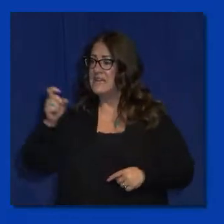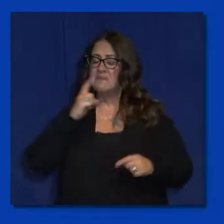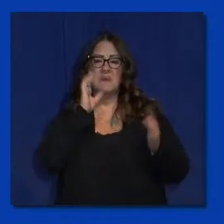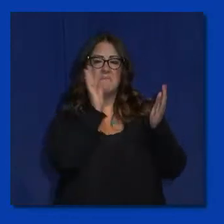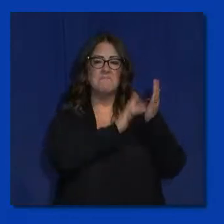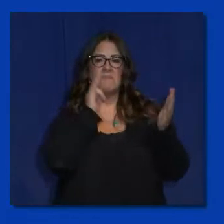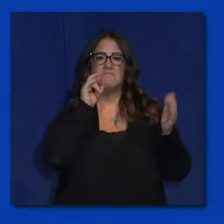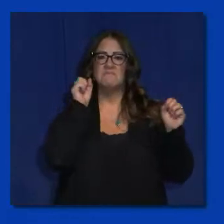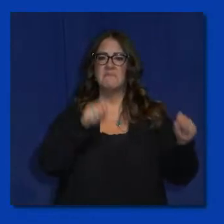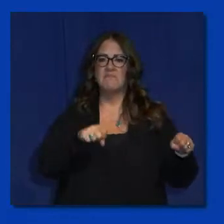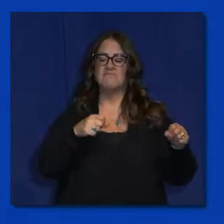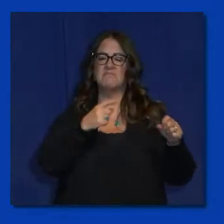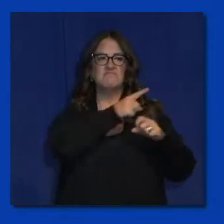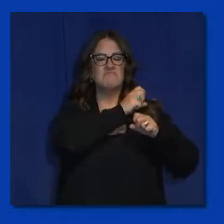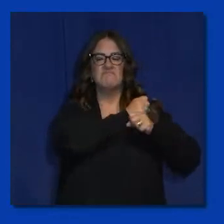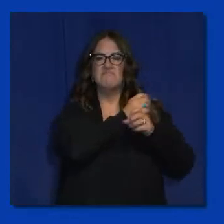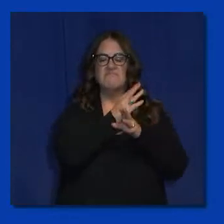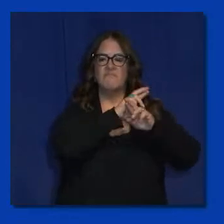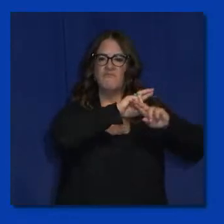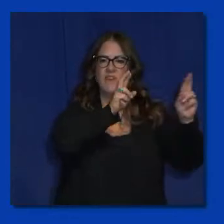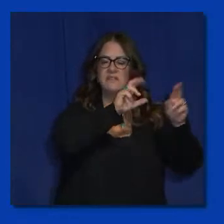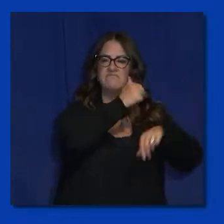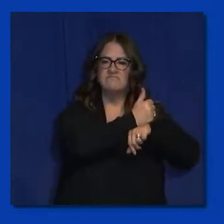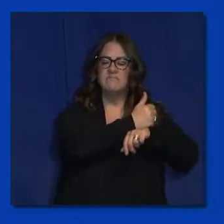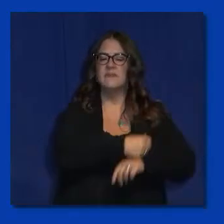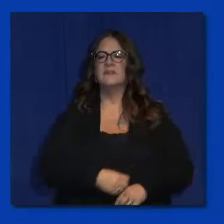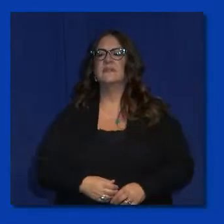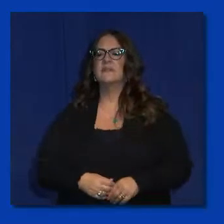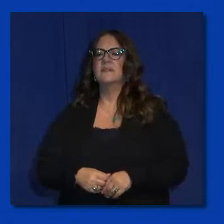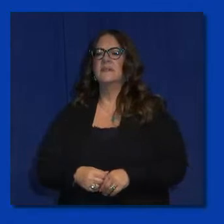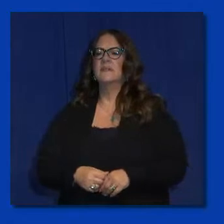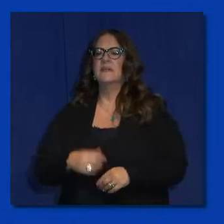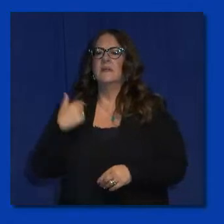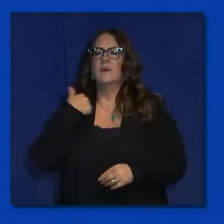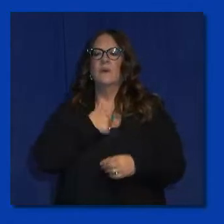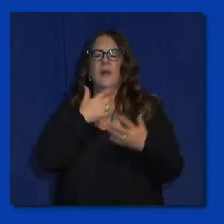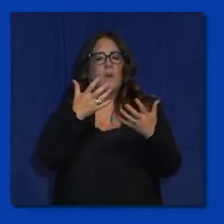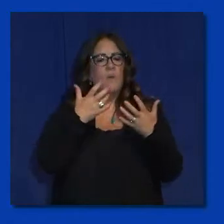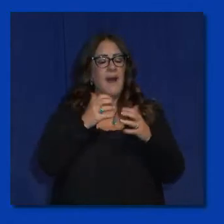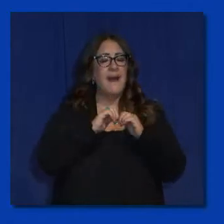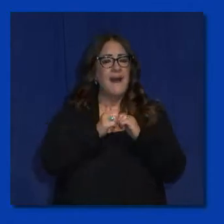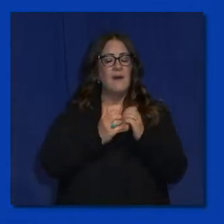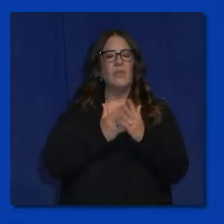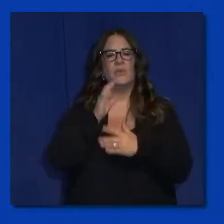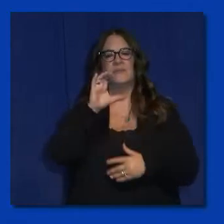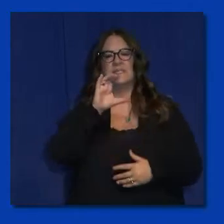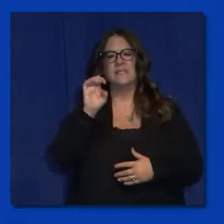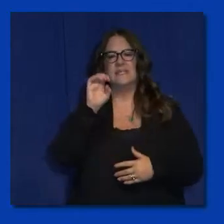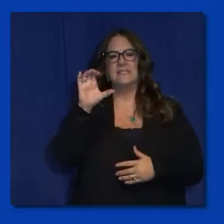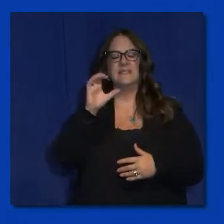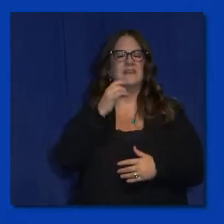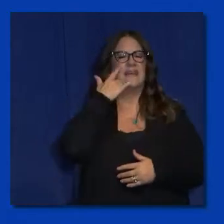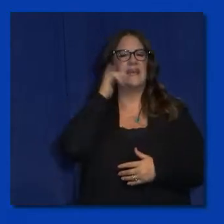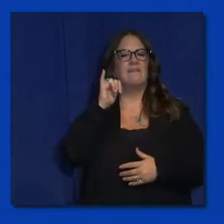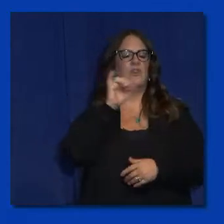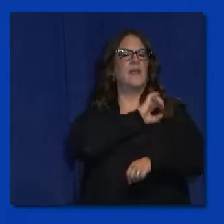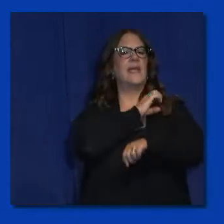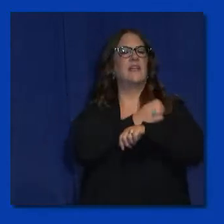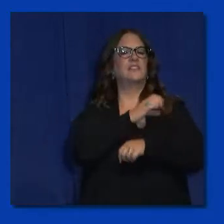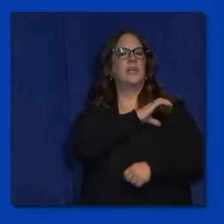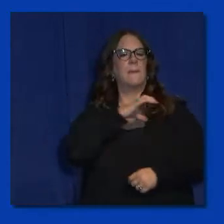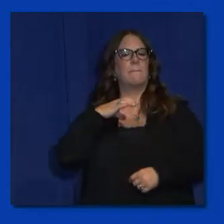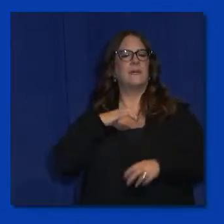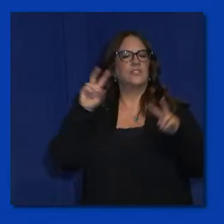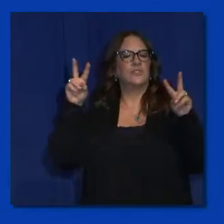green tape a moment ago, that we've got to streamline our entire permitting process. And we want to do it through the CEC, which is the California Energy Commission, and